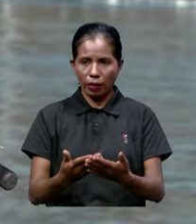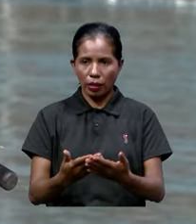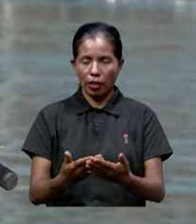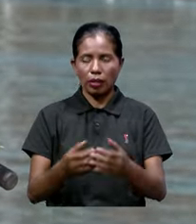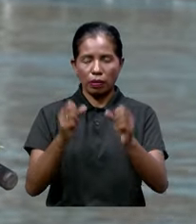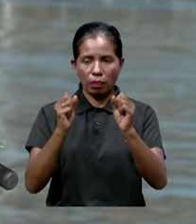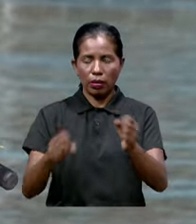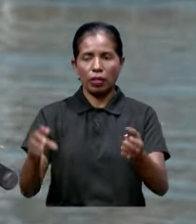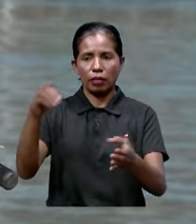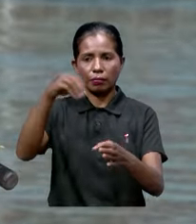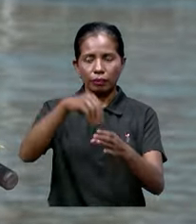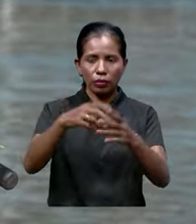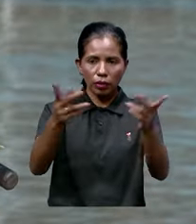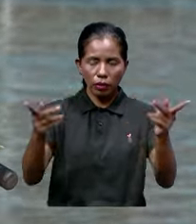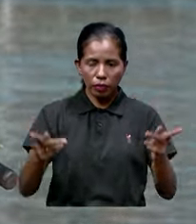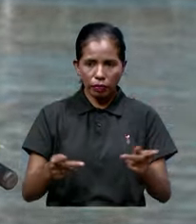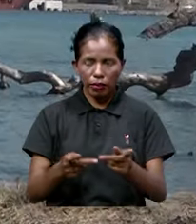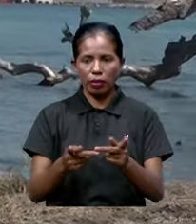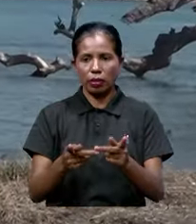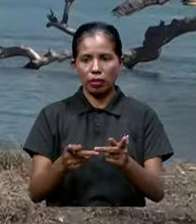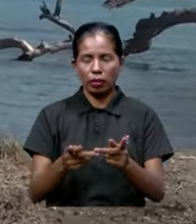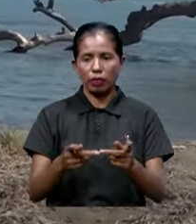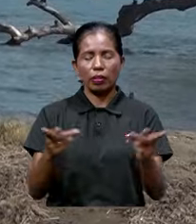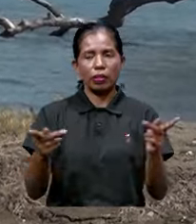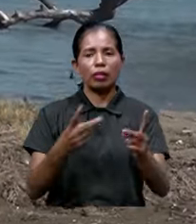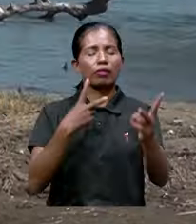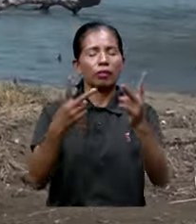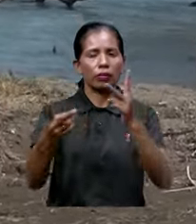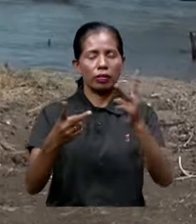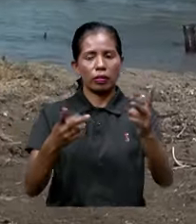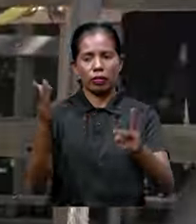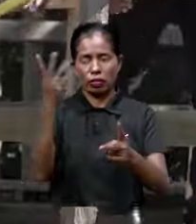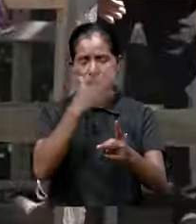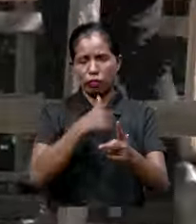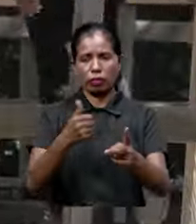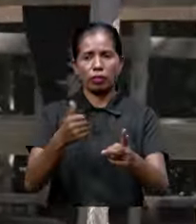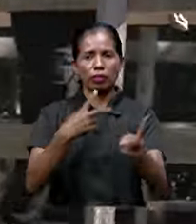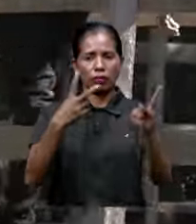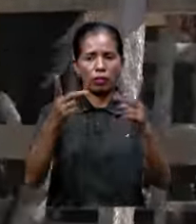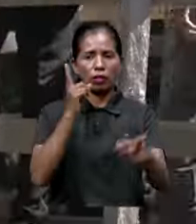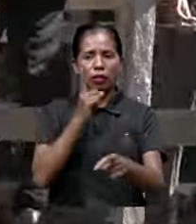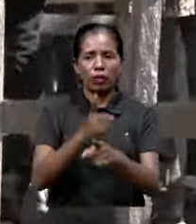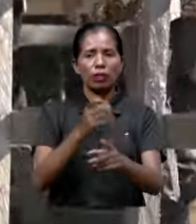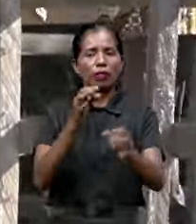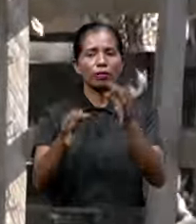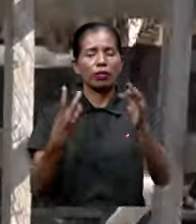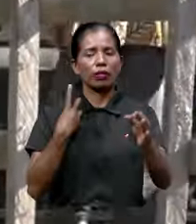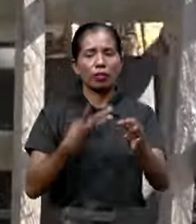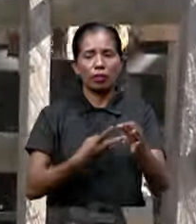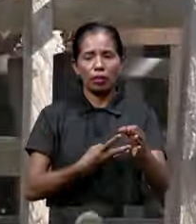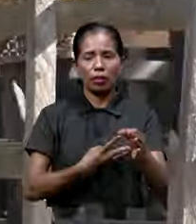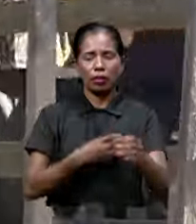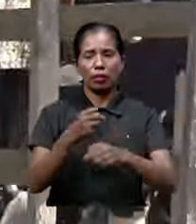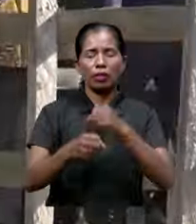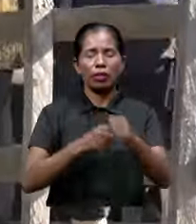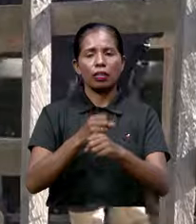conserva patene saiba ecoturismo patene ne pura tu tebes quando tina lima tan tina ne